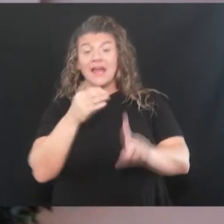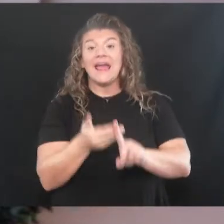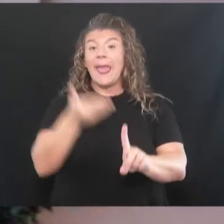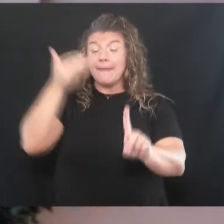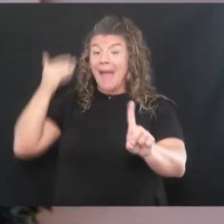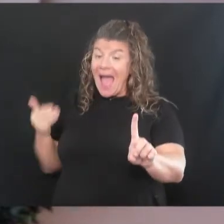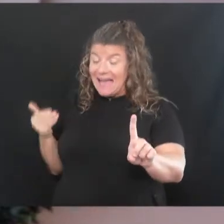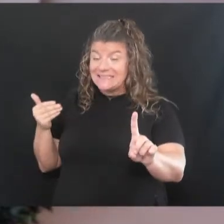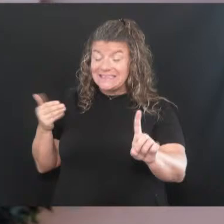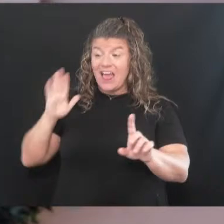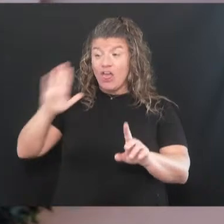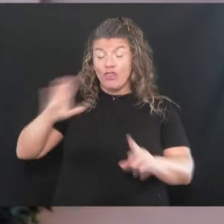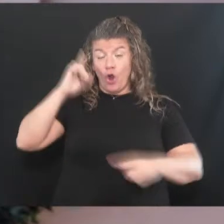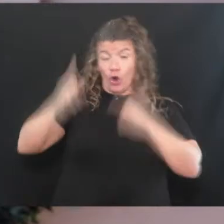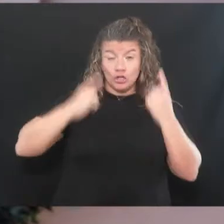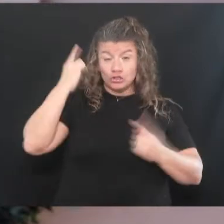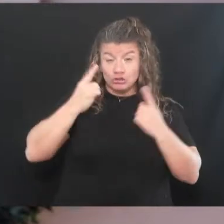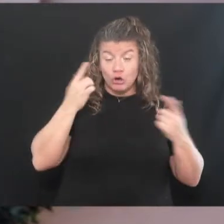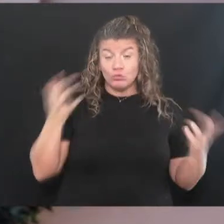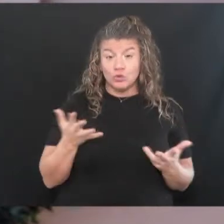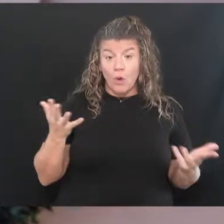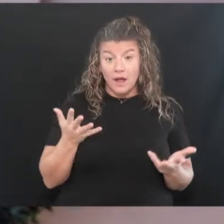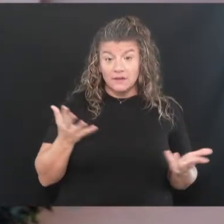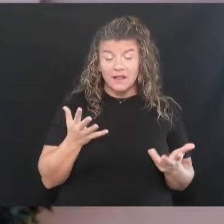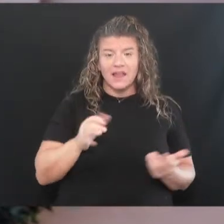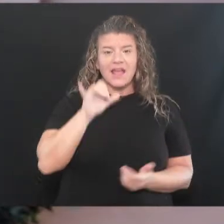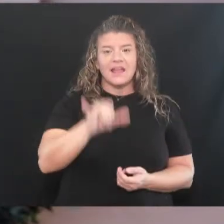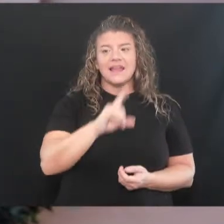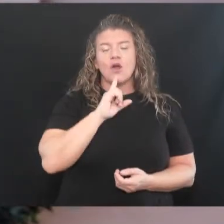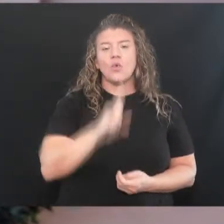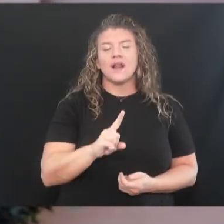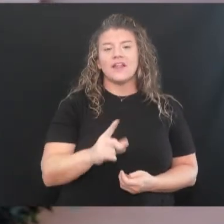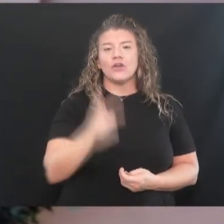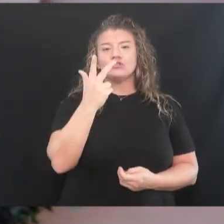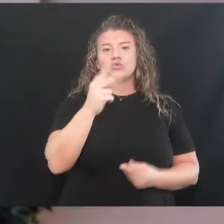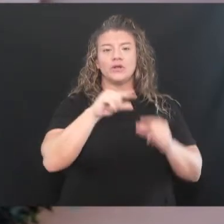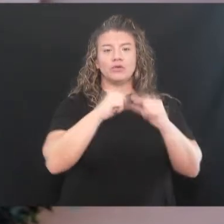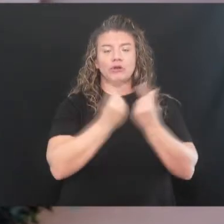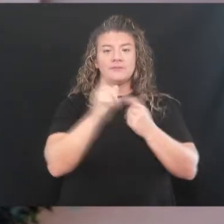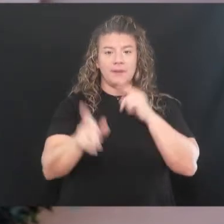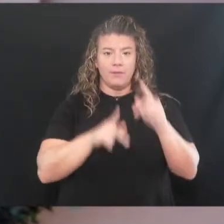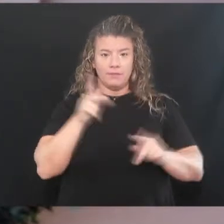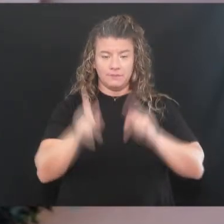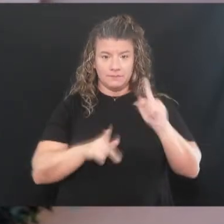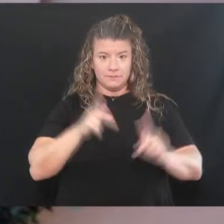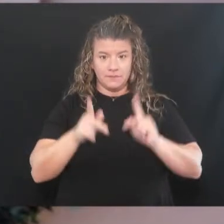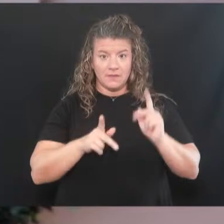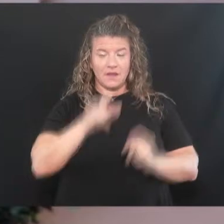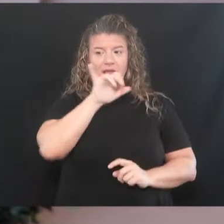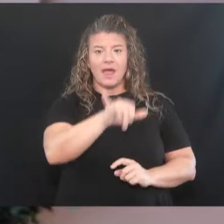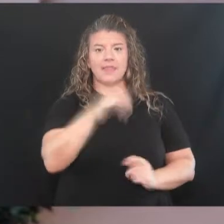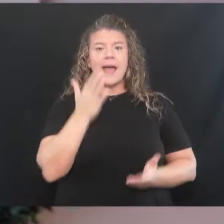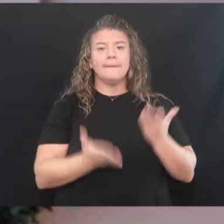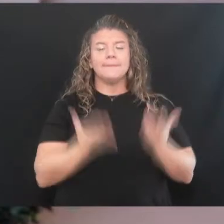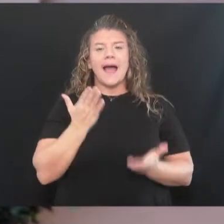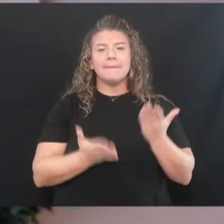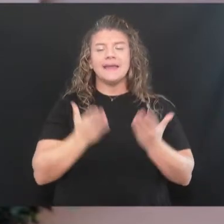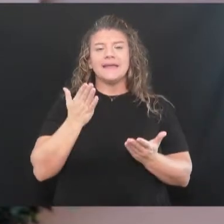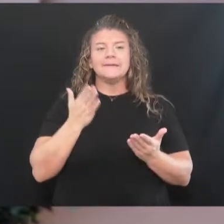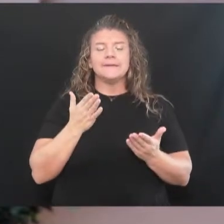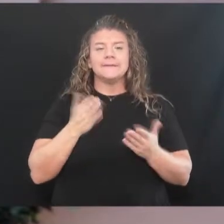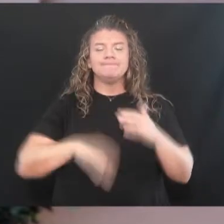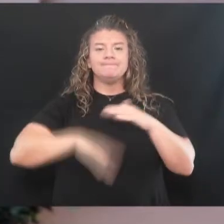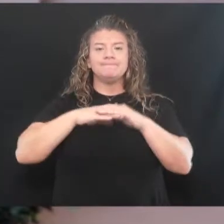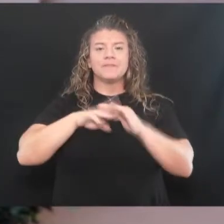the concern has been that really there's three groups of people that may be at risk,